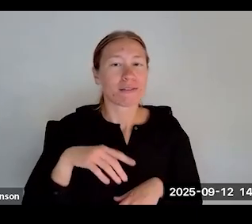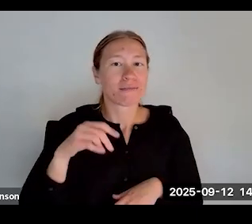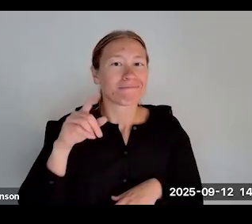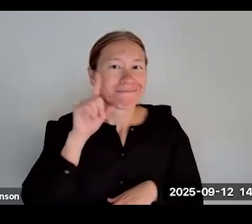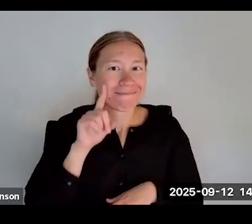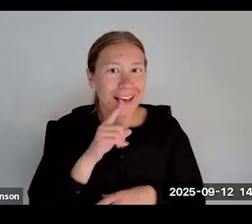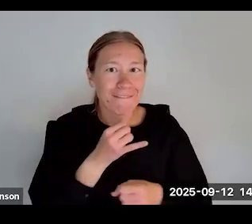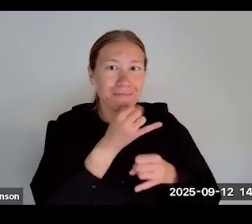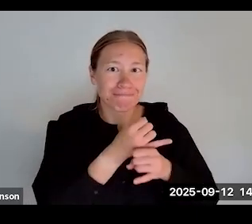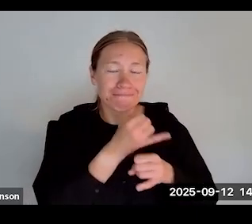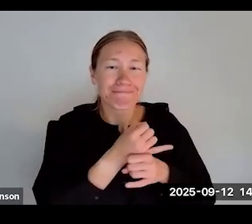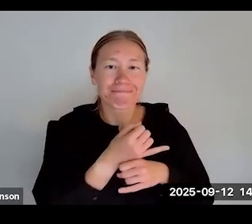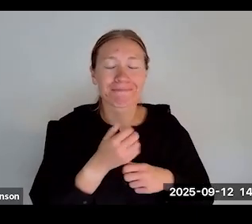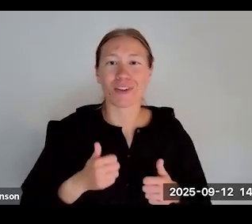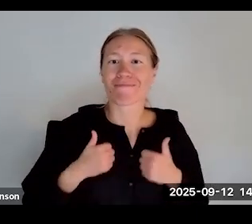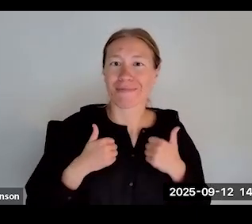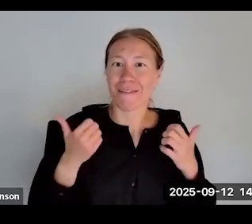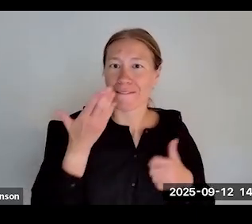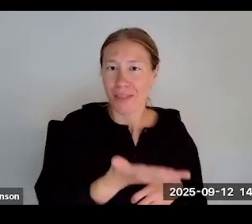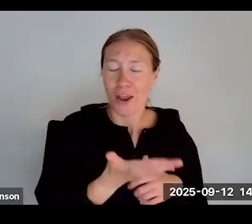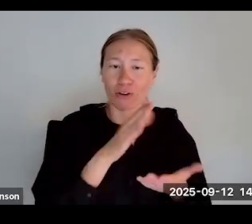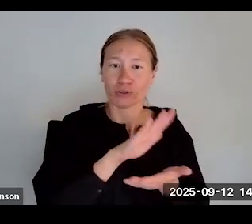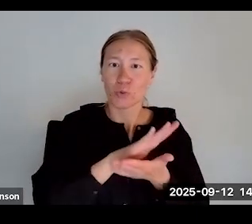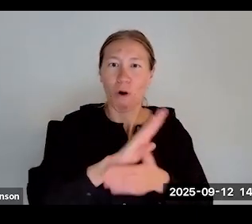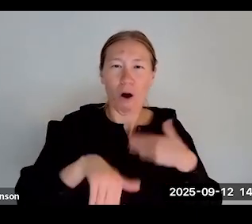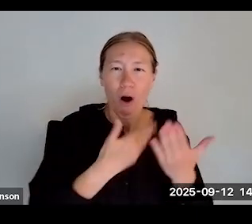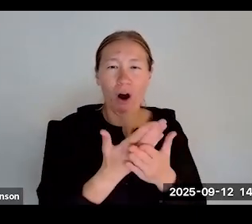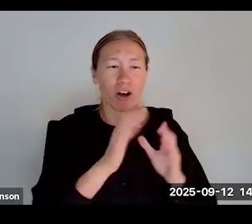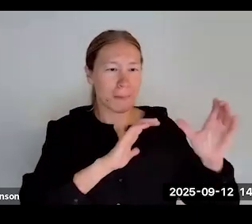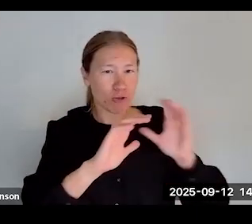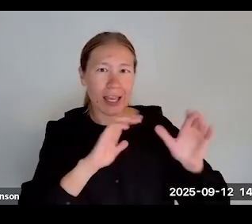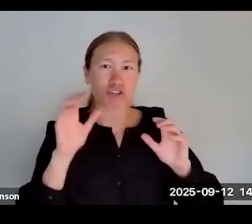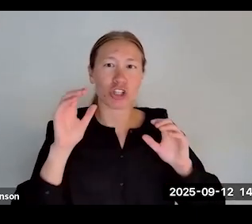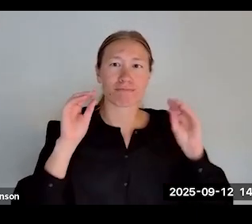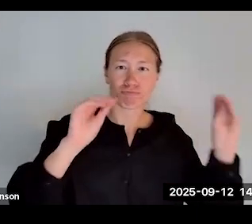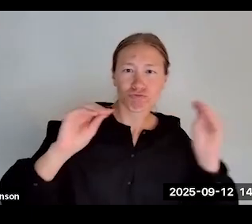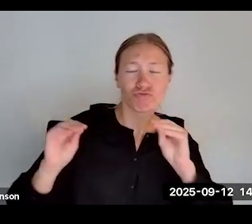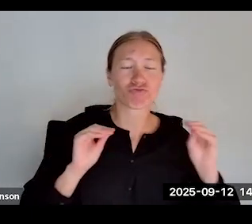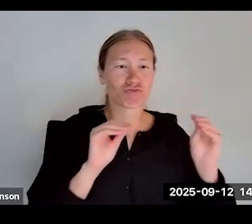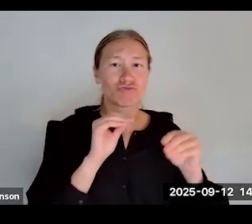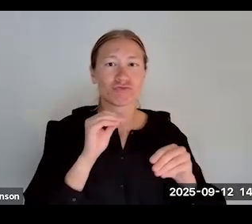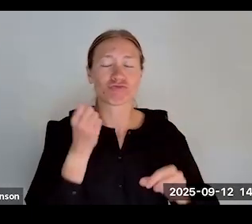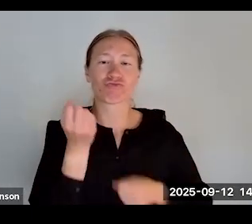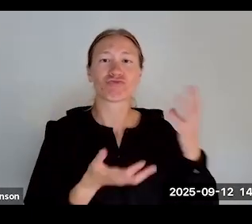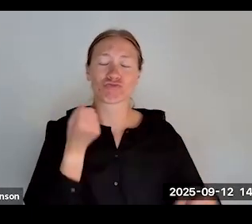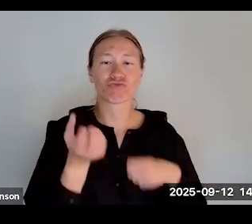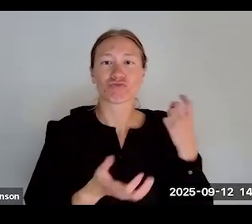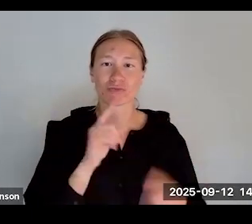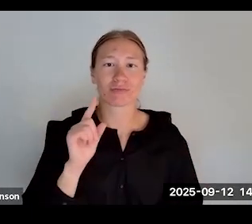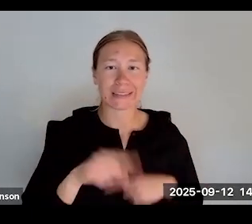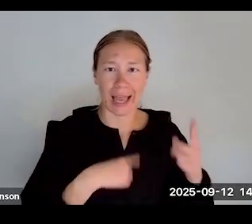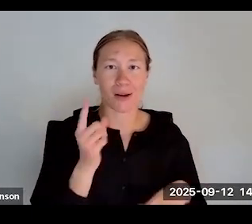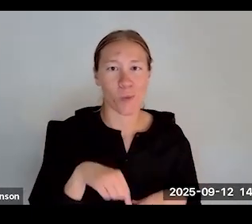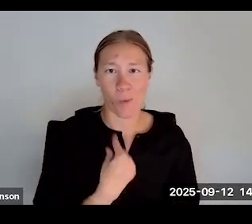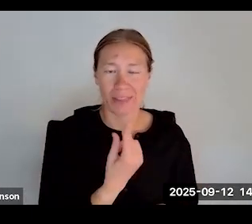usually all of the instruction, all of the communication is in ASL. Everyone signs. I'll mention books with that perspective later in